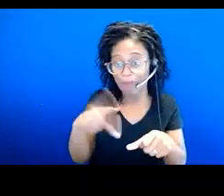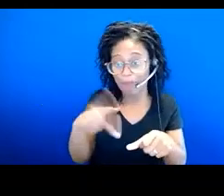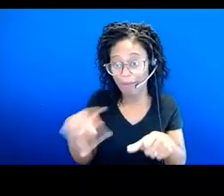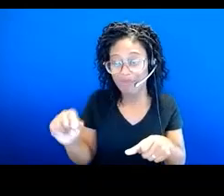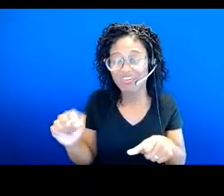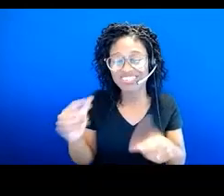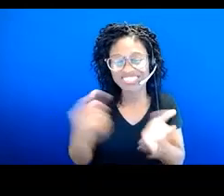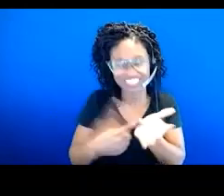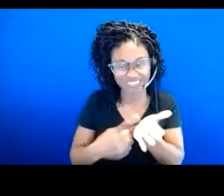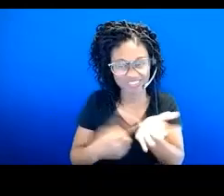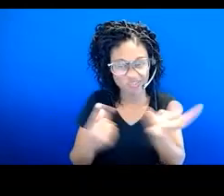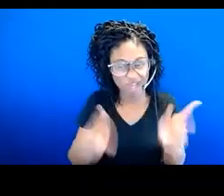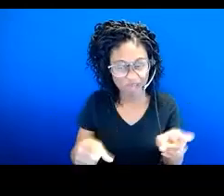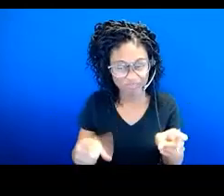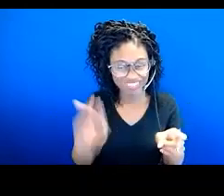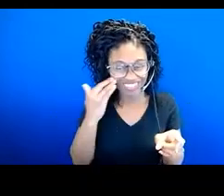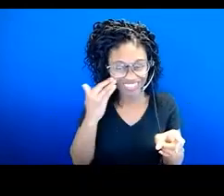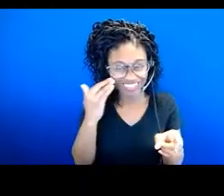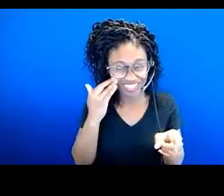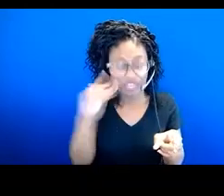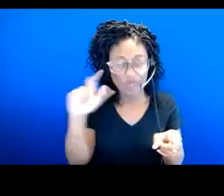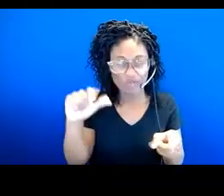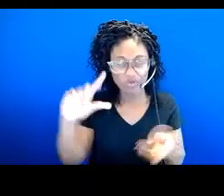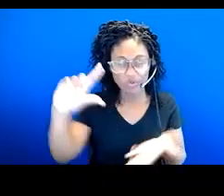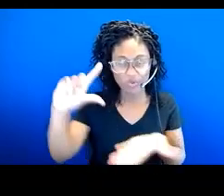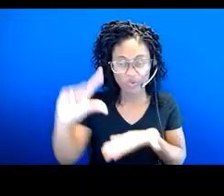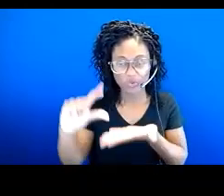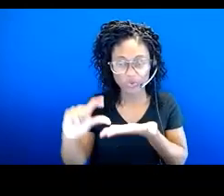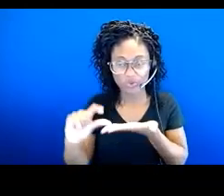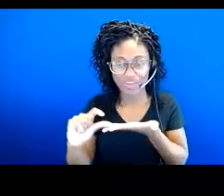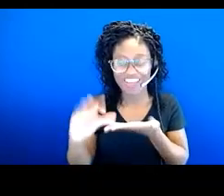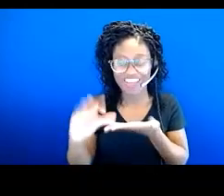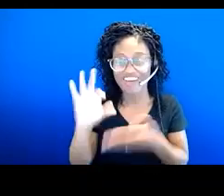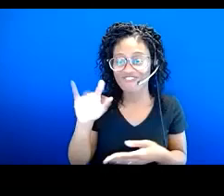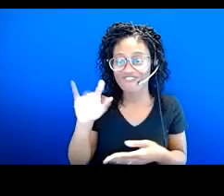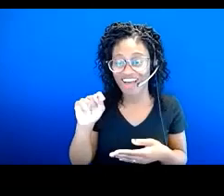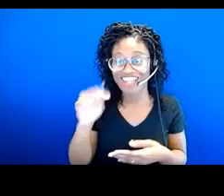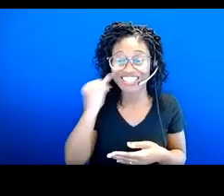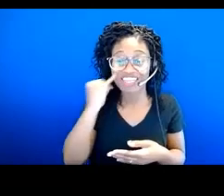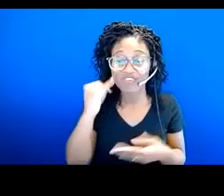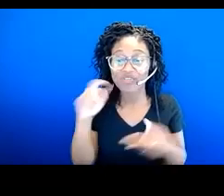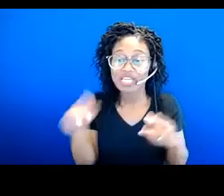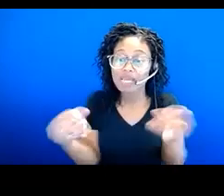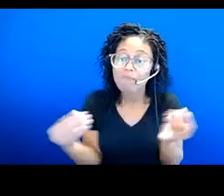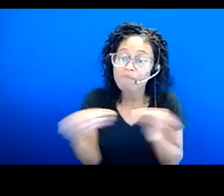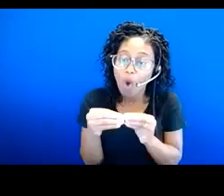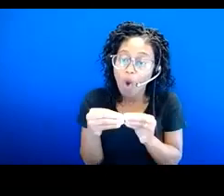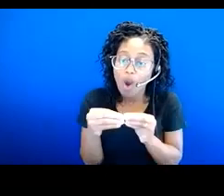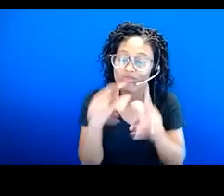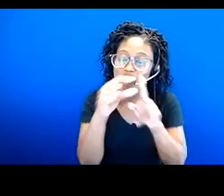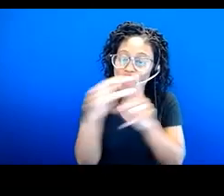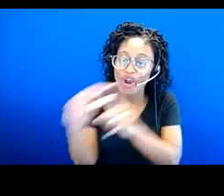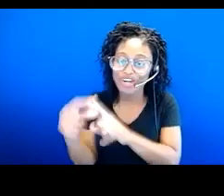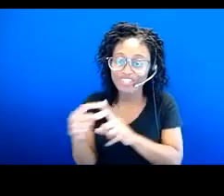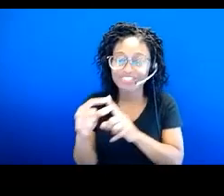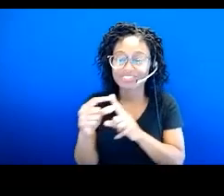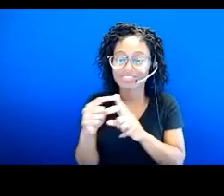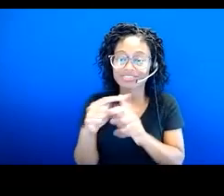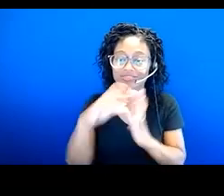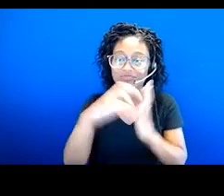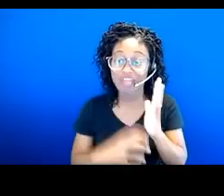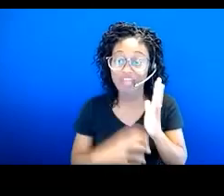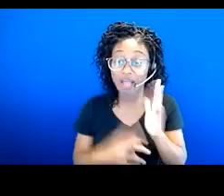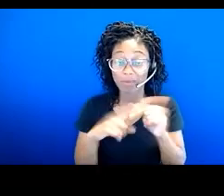situations where you need to reduce the font size in order to get in as much content as you would like to include. But since